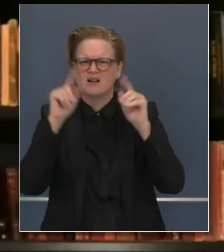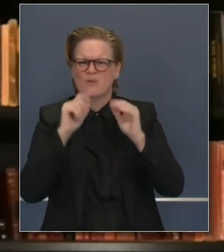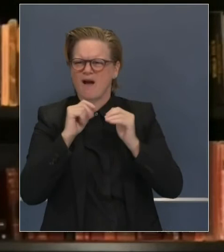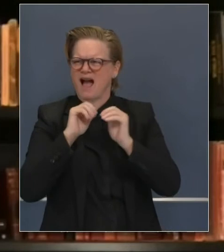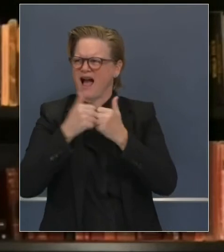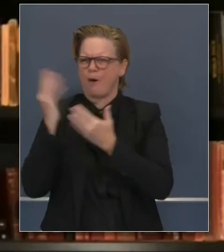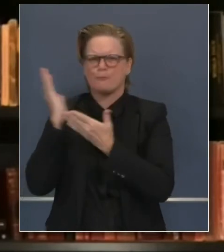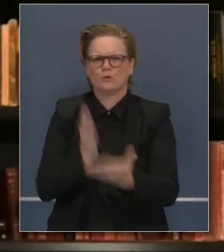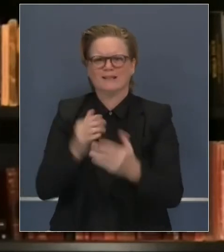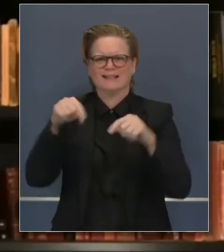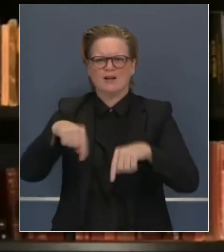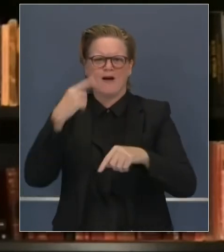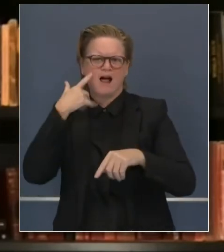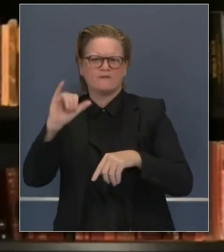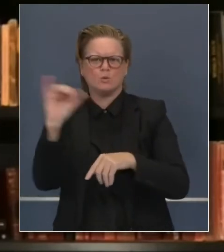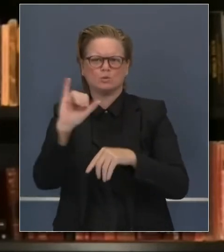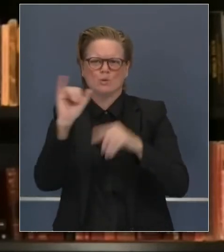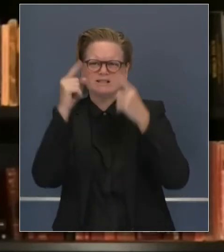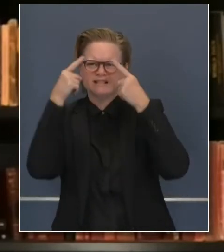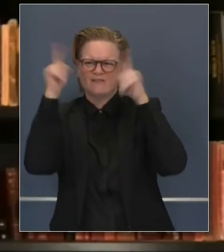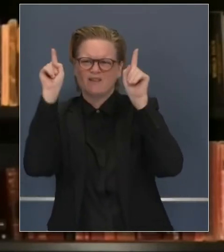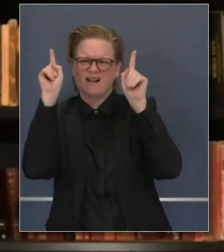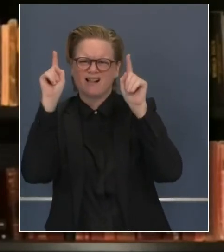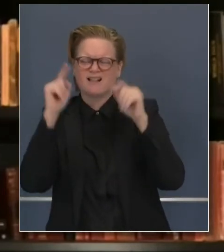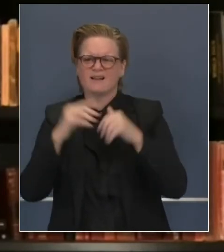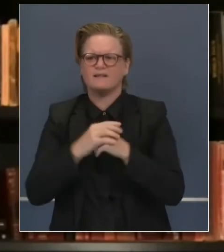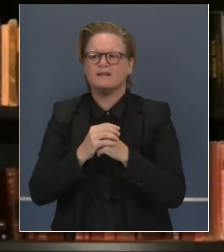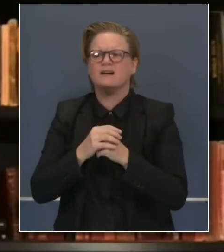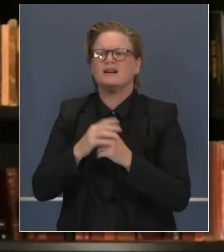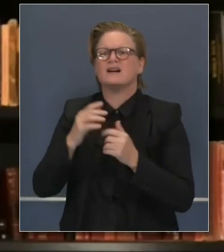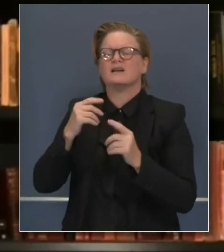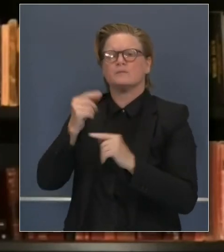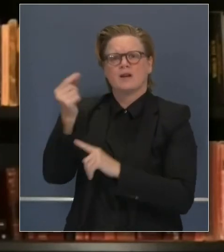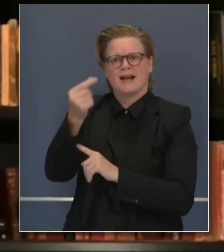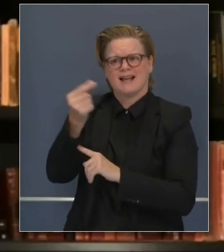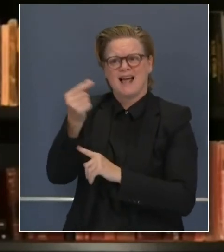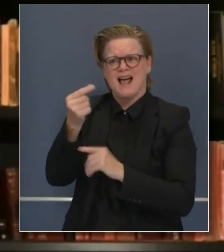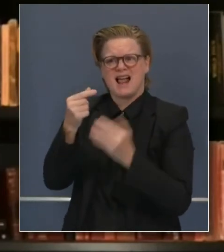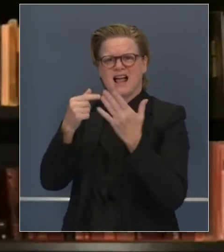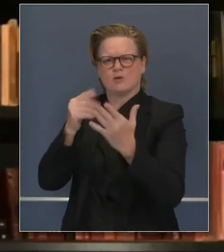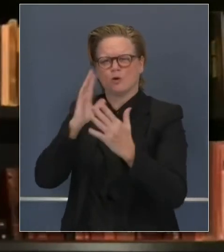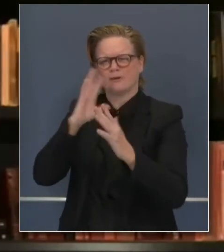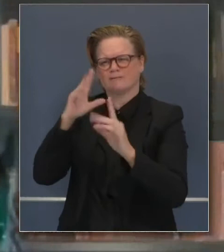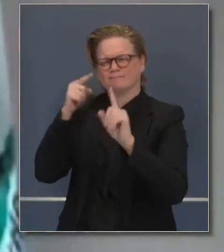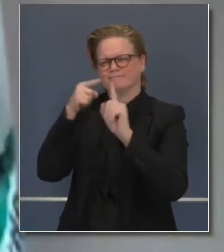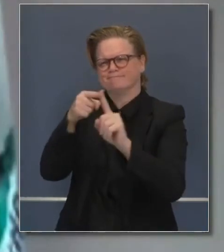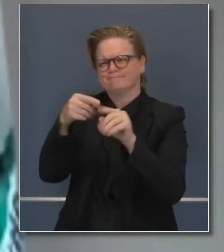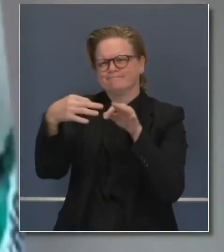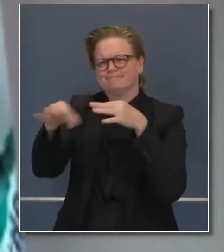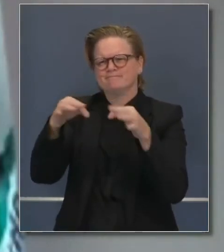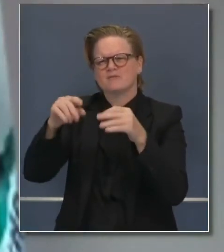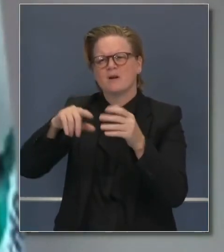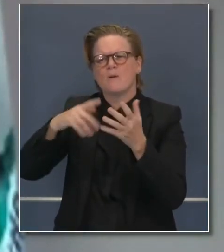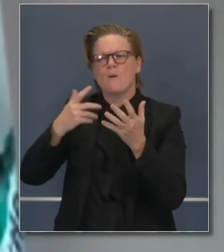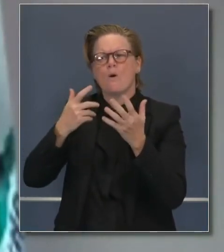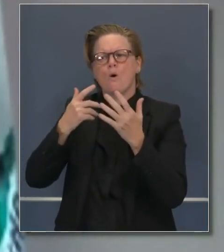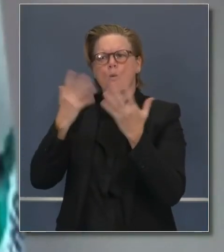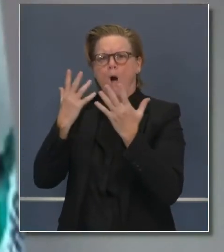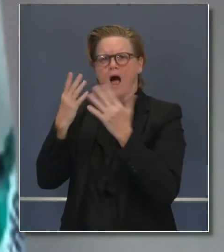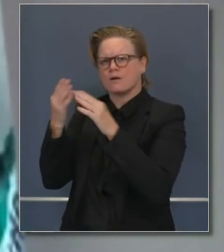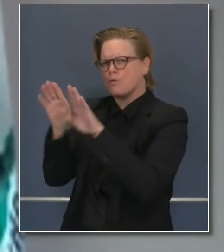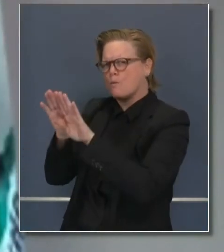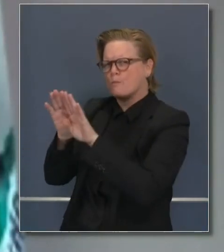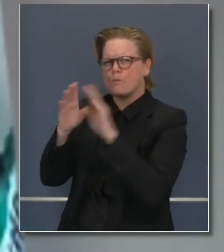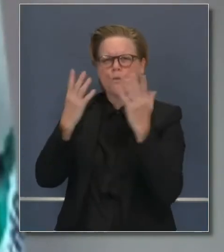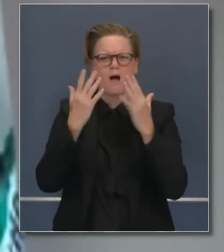ask Dr. Galley to talk more specifically about the thinking as well. Yeah, so John, thank you for the question and another chance